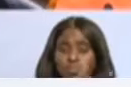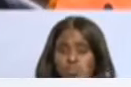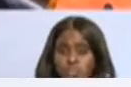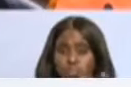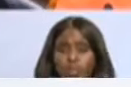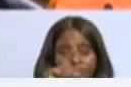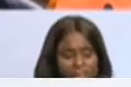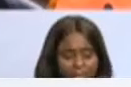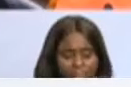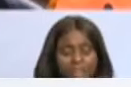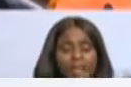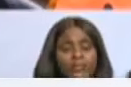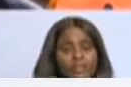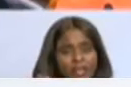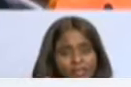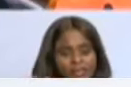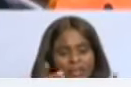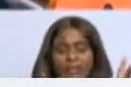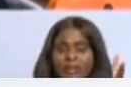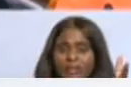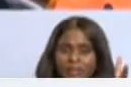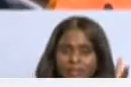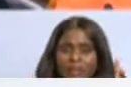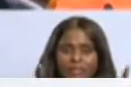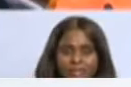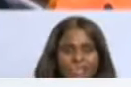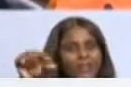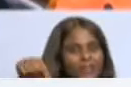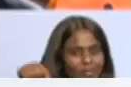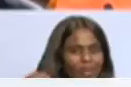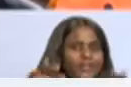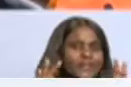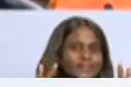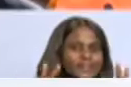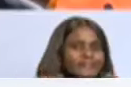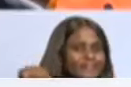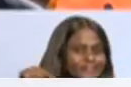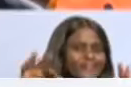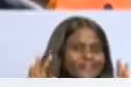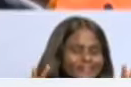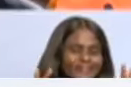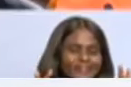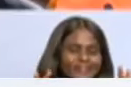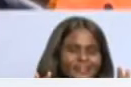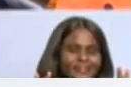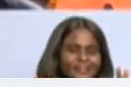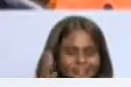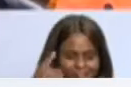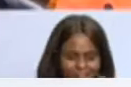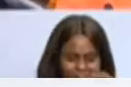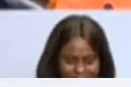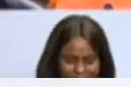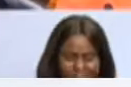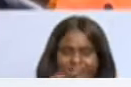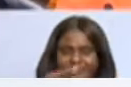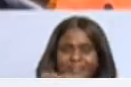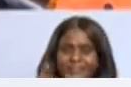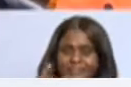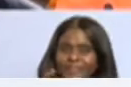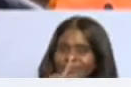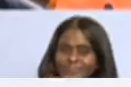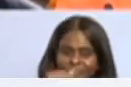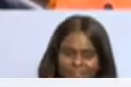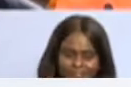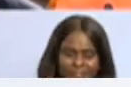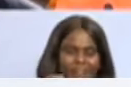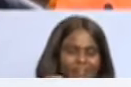timely delivery. Three, quality. Quality. That's what we said years back. It's working